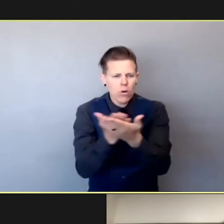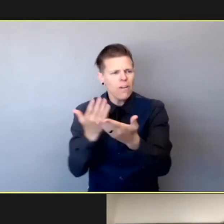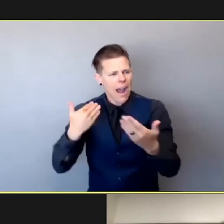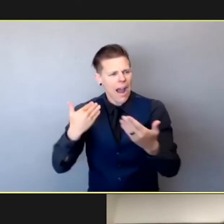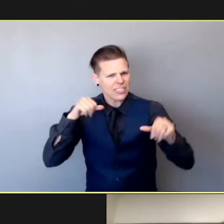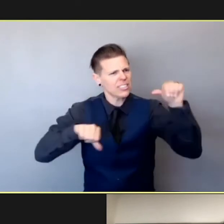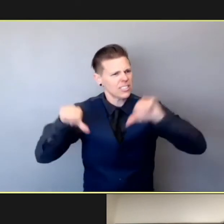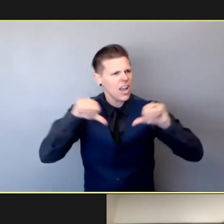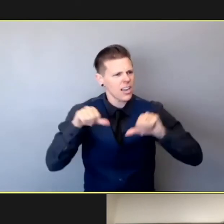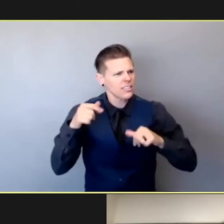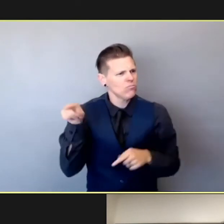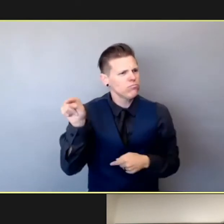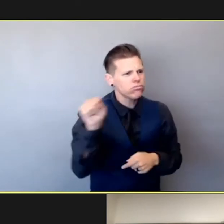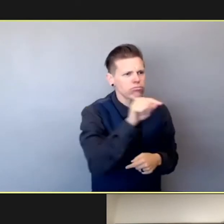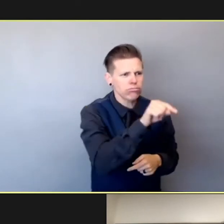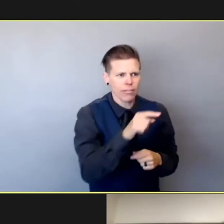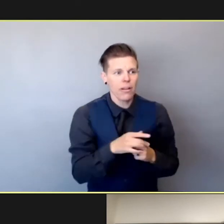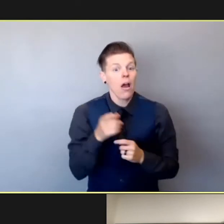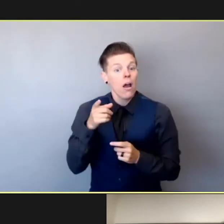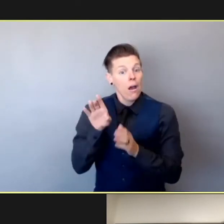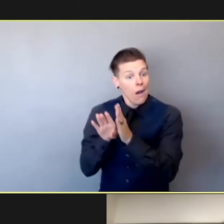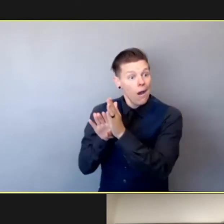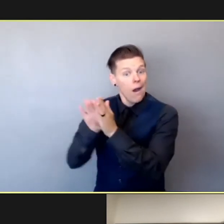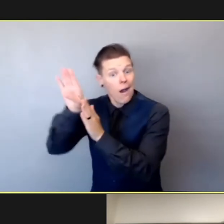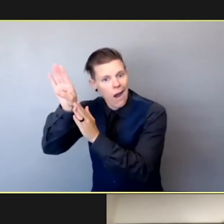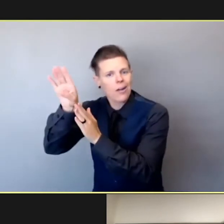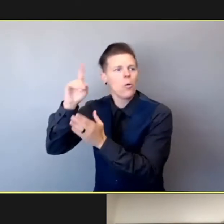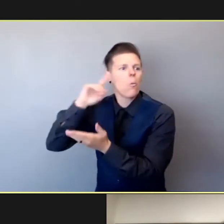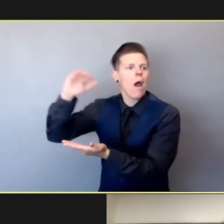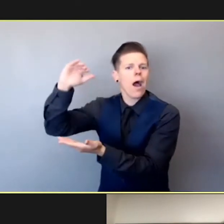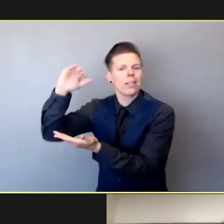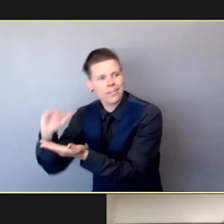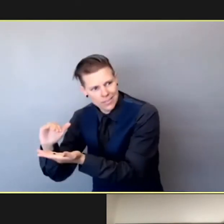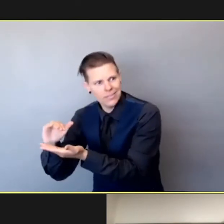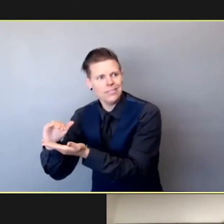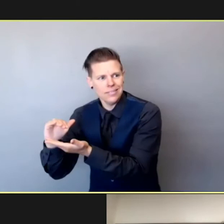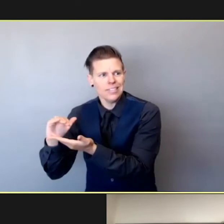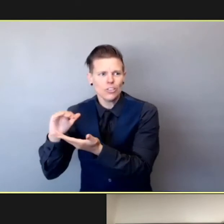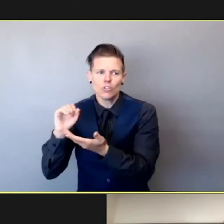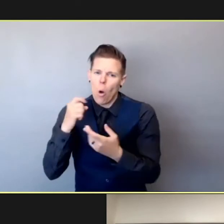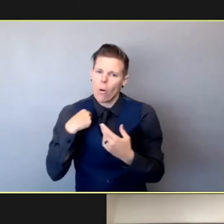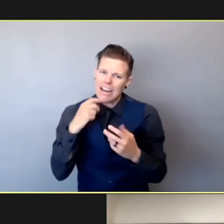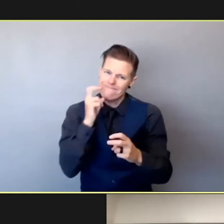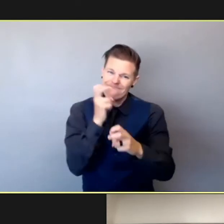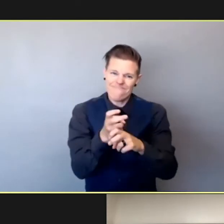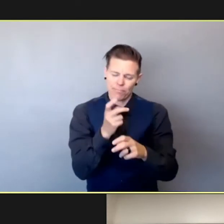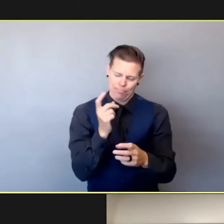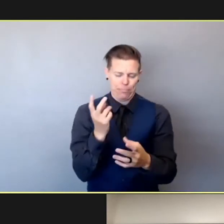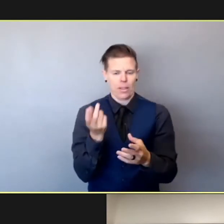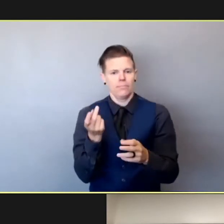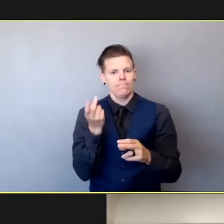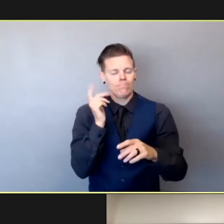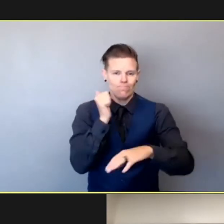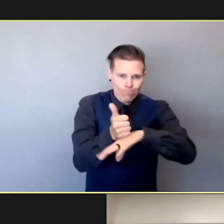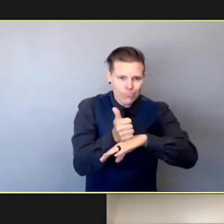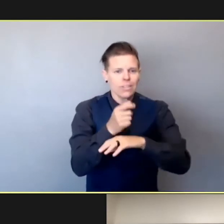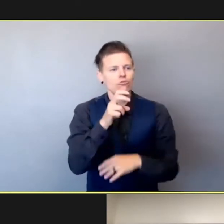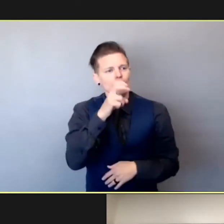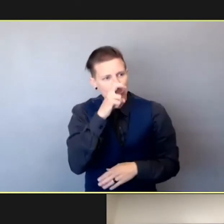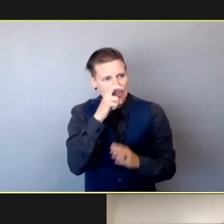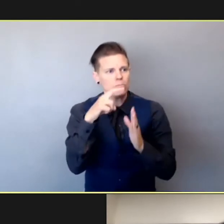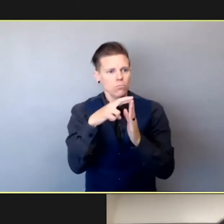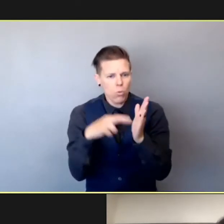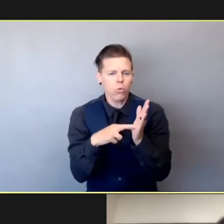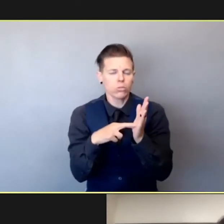implementation of public health measures to control the spread of the virus, are also effective. And the earlier you do